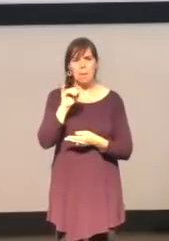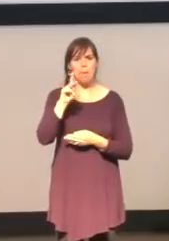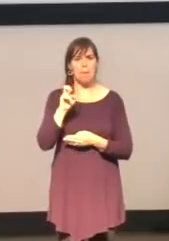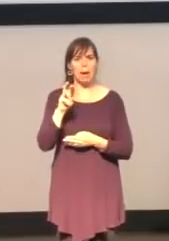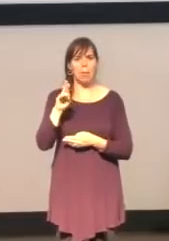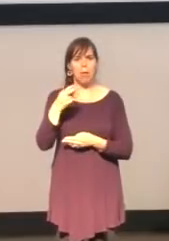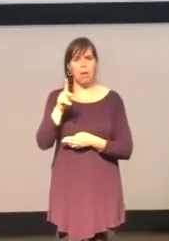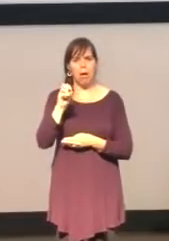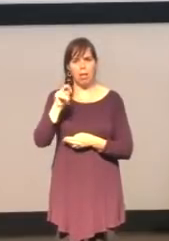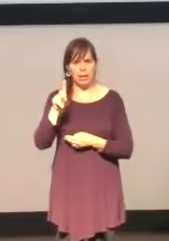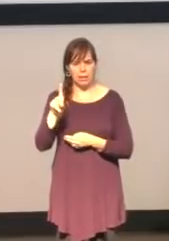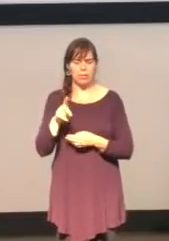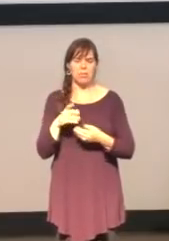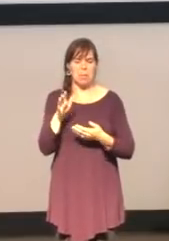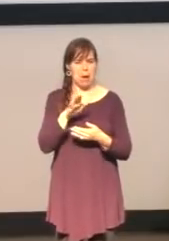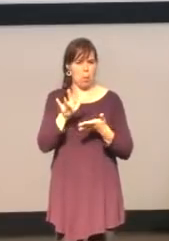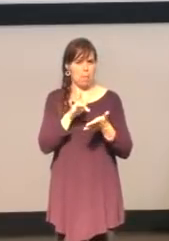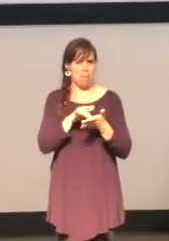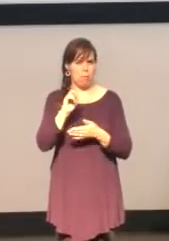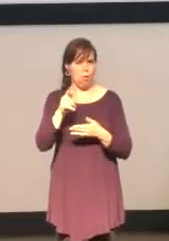Mulholland, and it's around the mid-August.